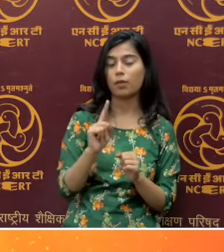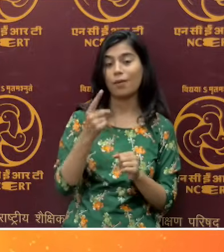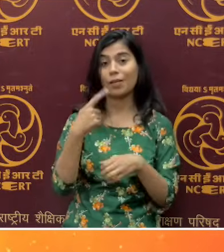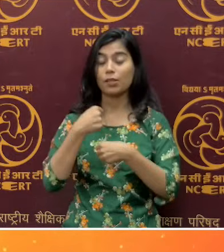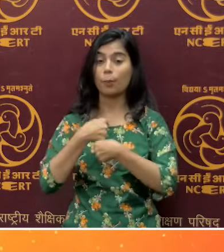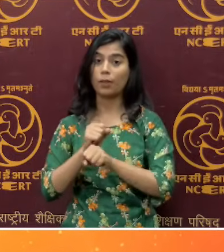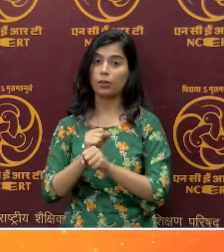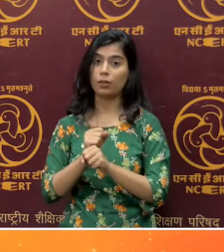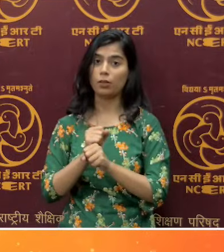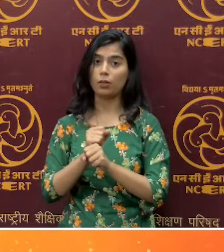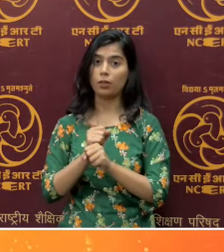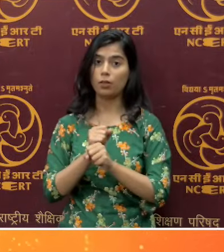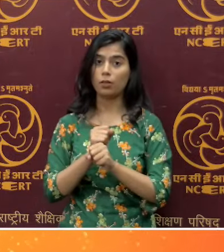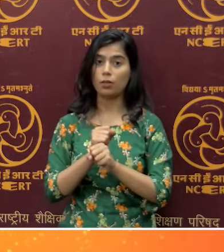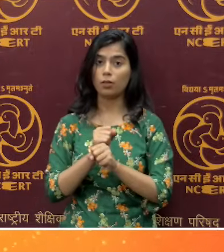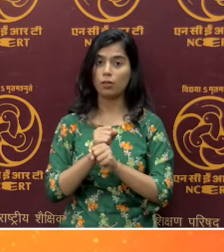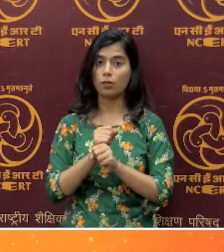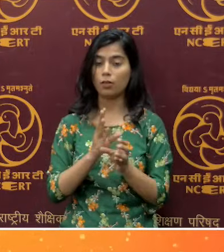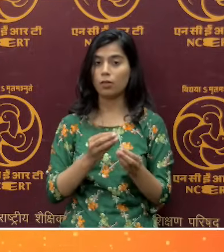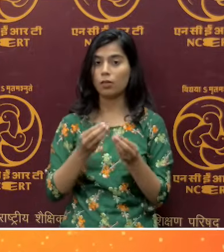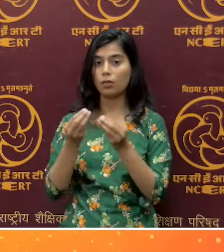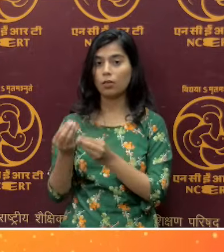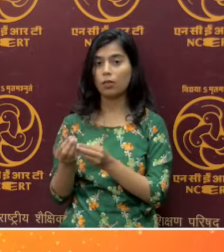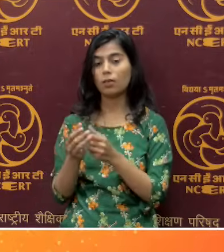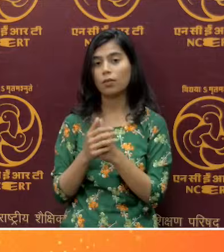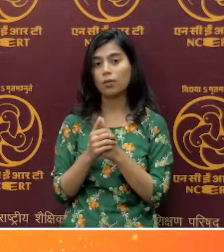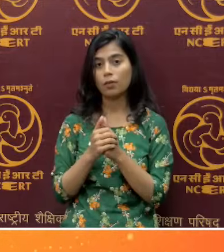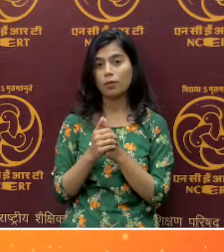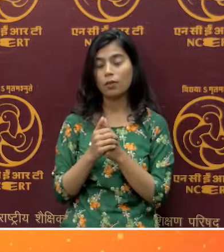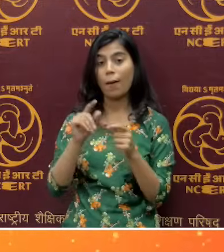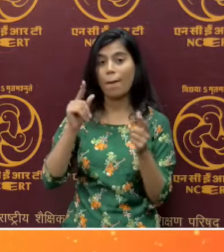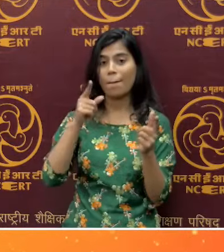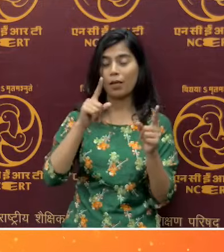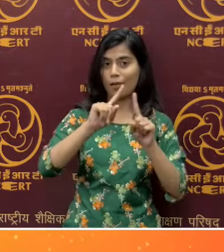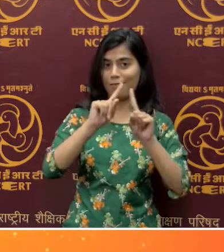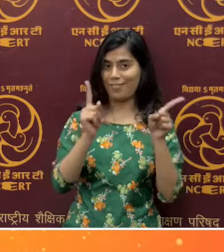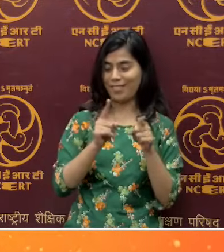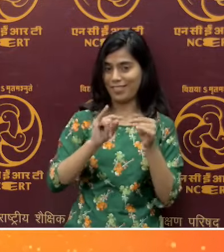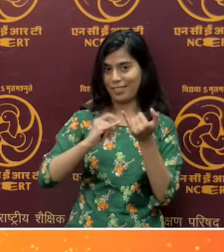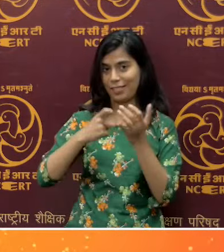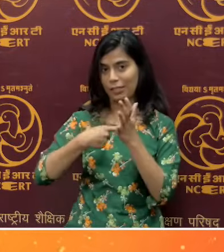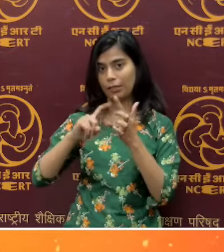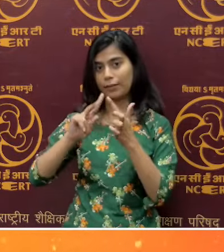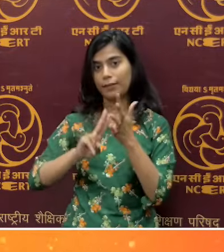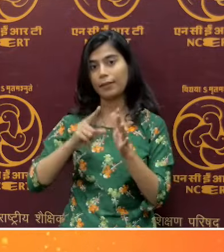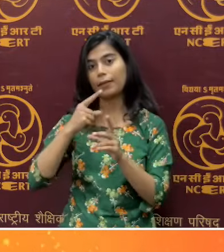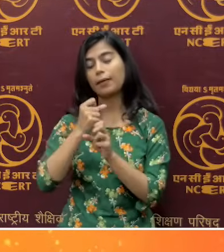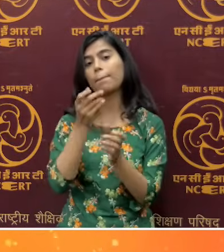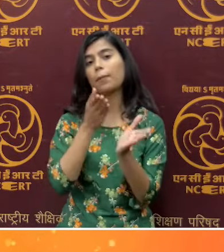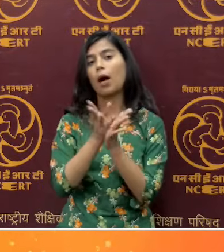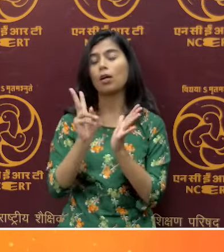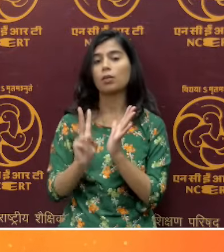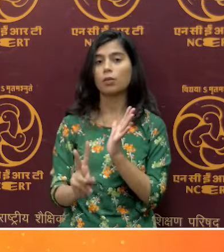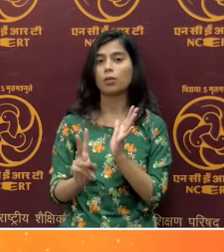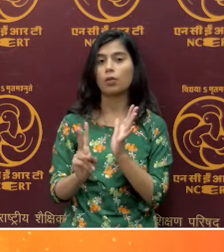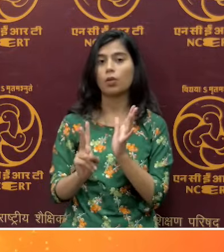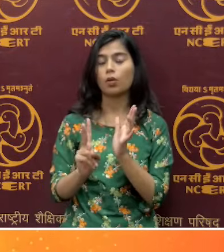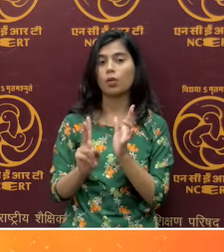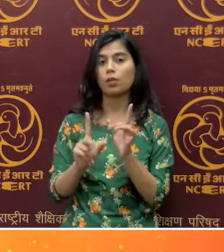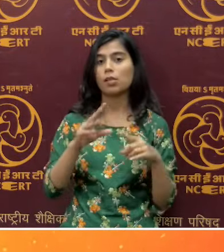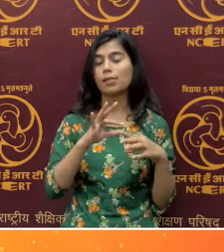created. So now hand it over to for screening part 2. I will ask Siley to perform a special